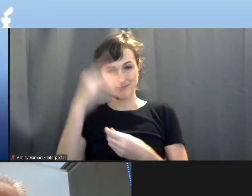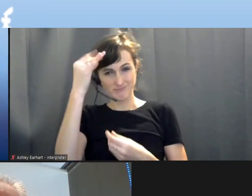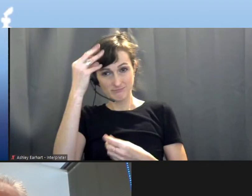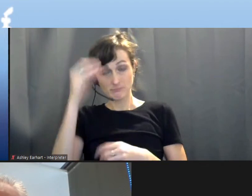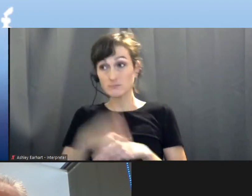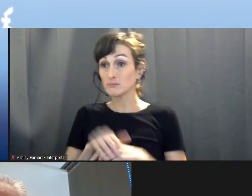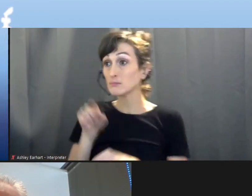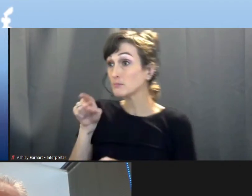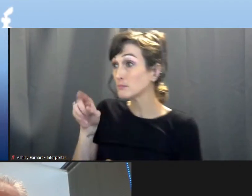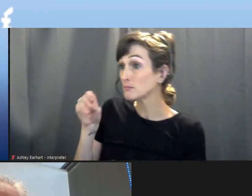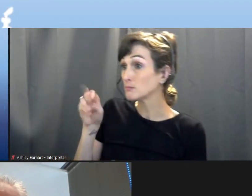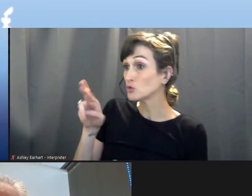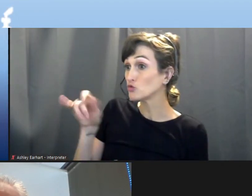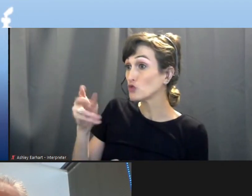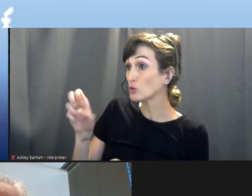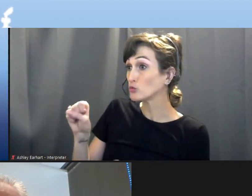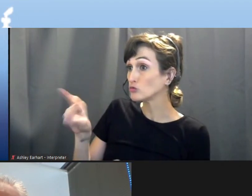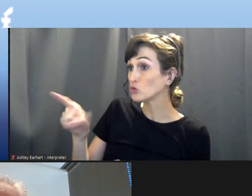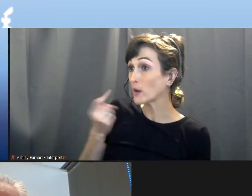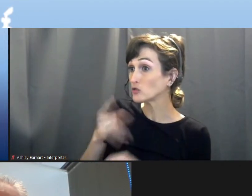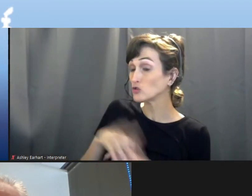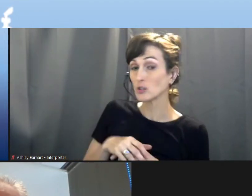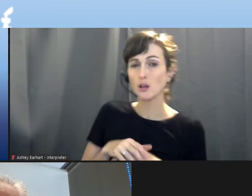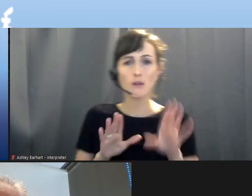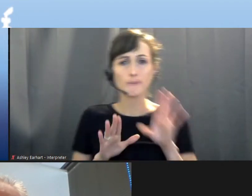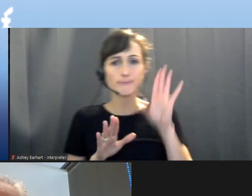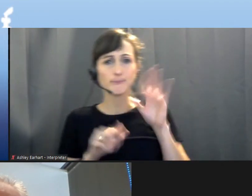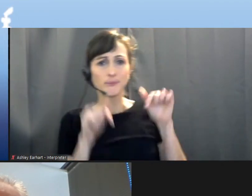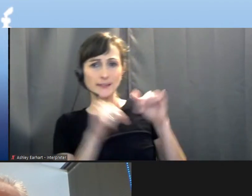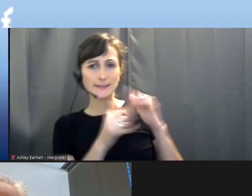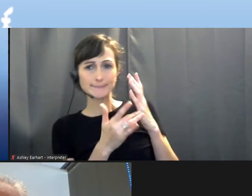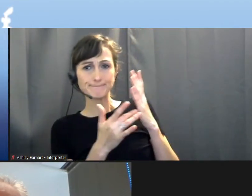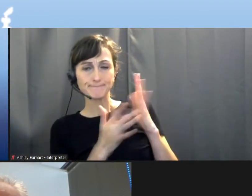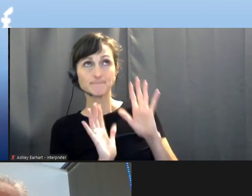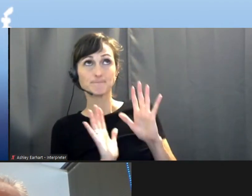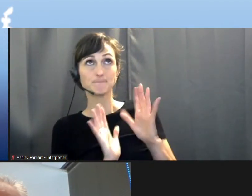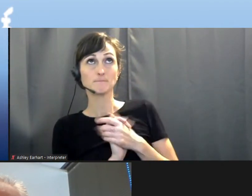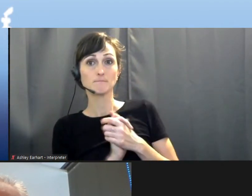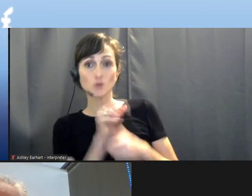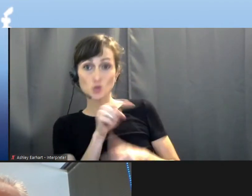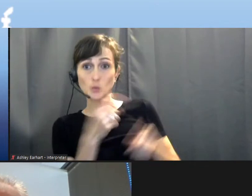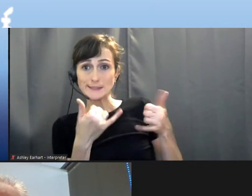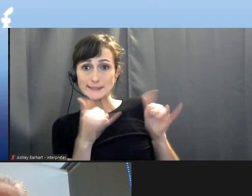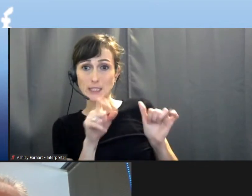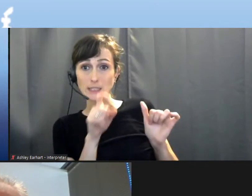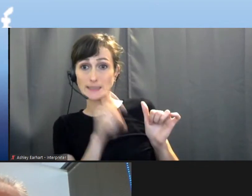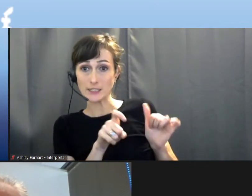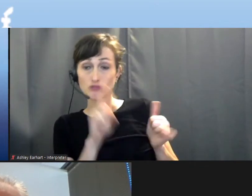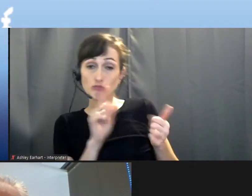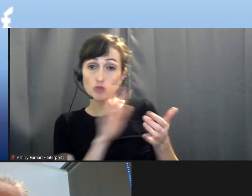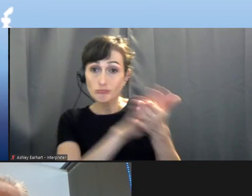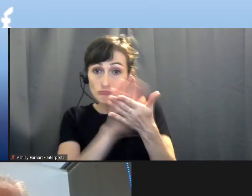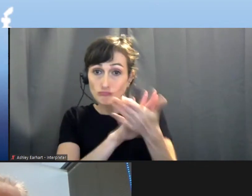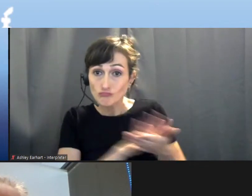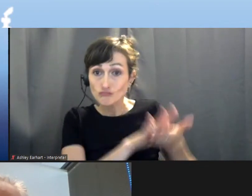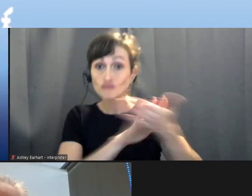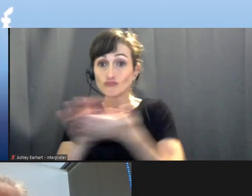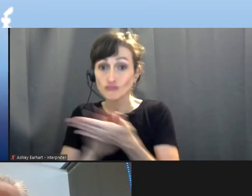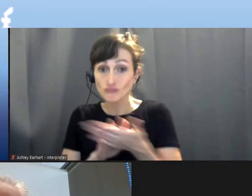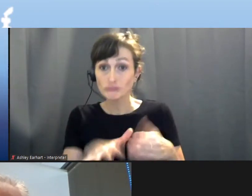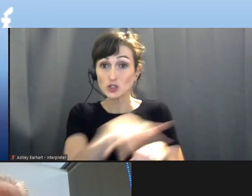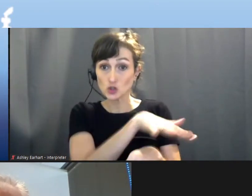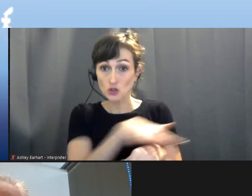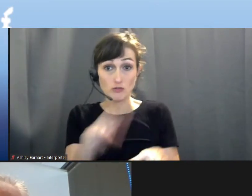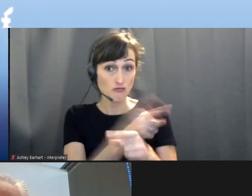question? With this technology, you would still need to wipe down surfaces,